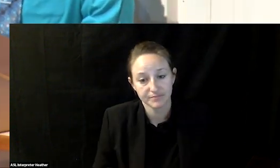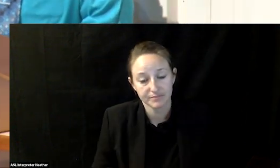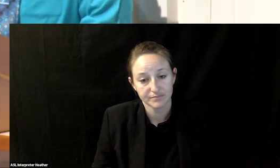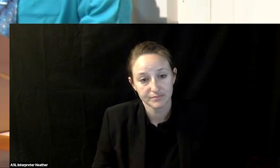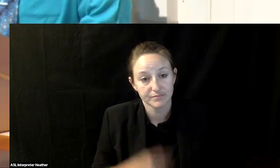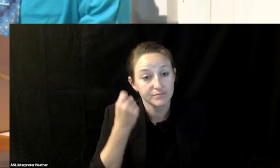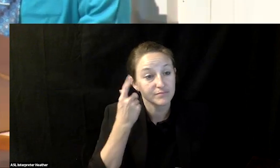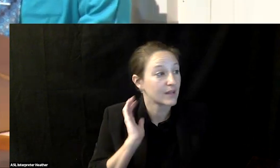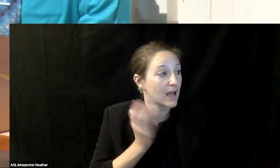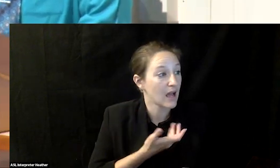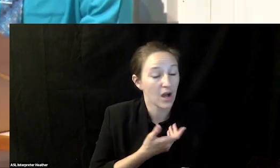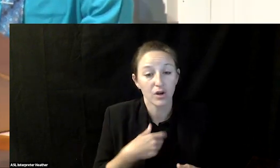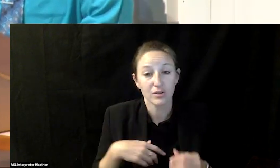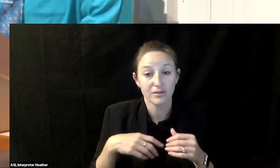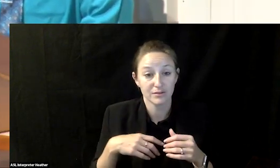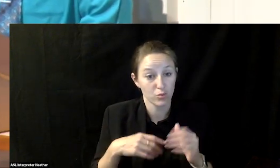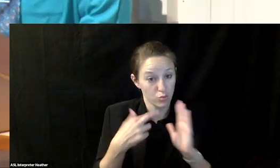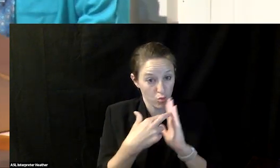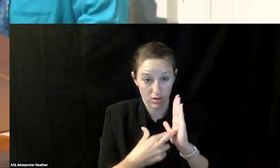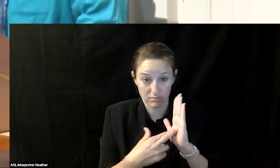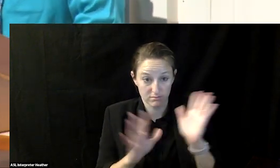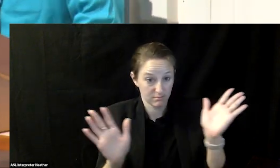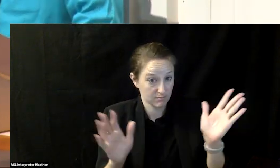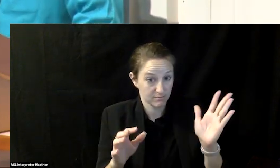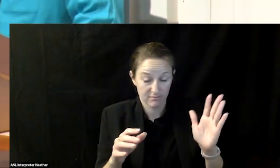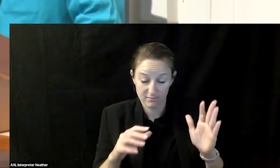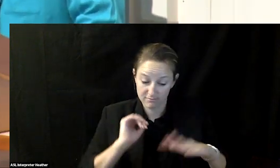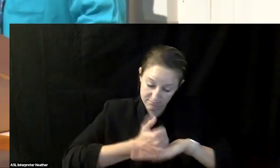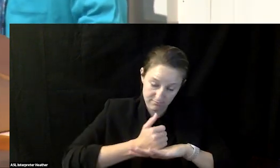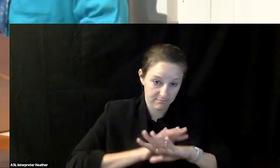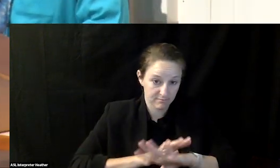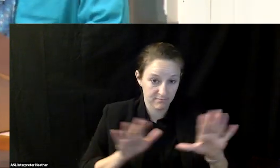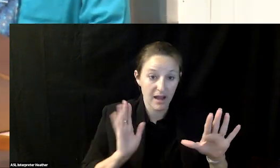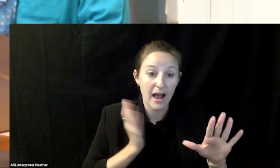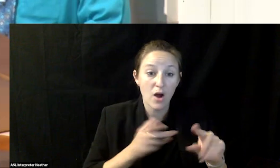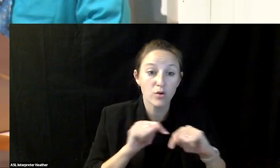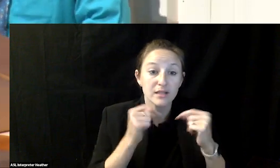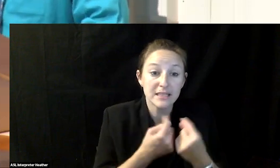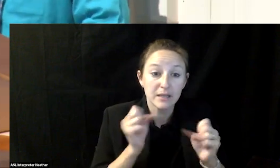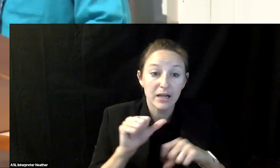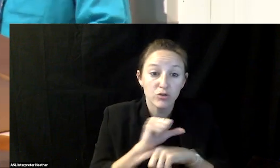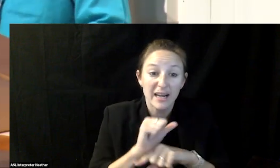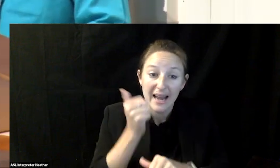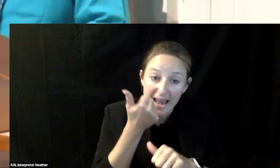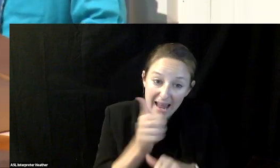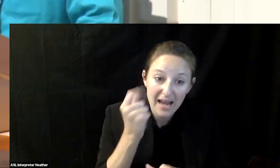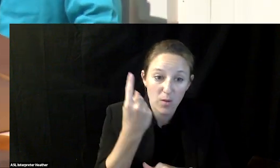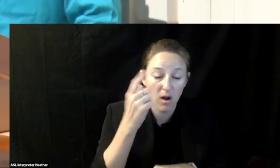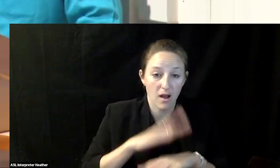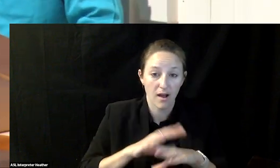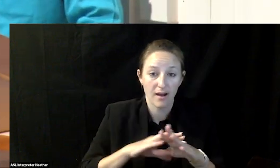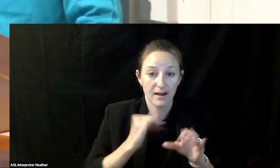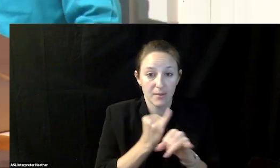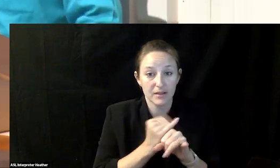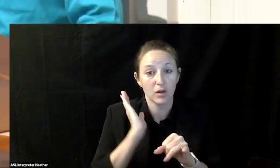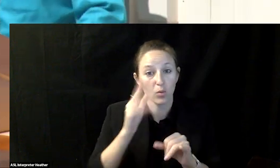And our standing rule is that our team can train anyone on campus, and we will come to a custom session for